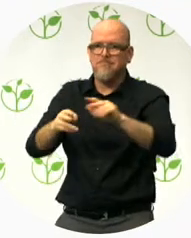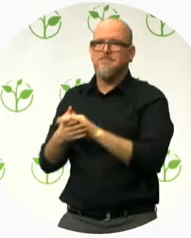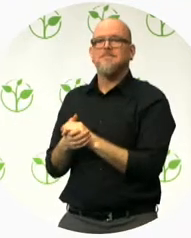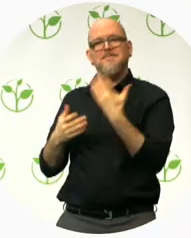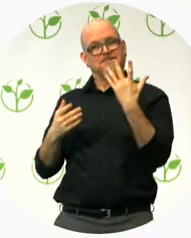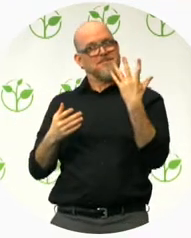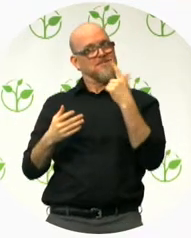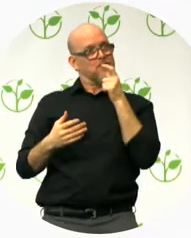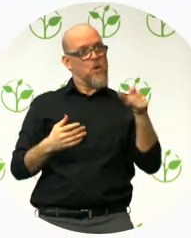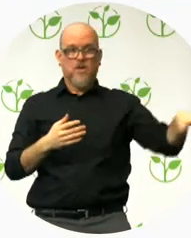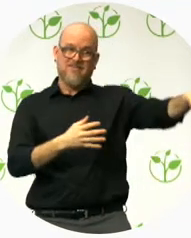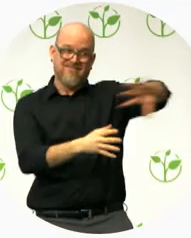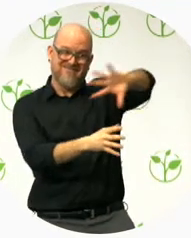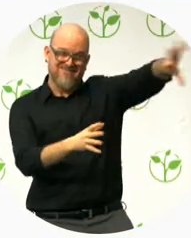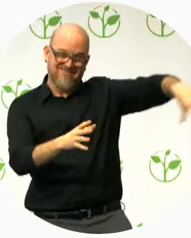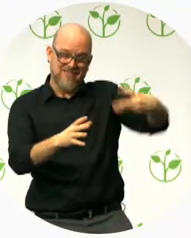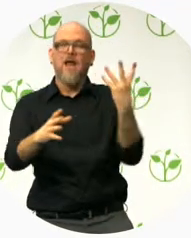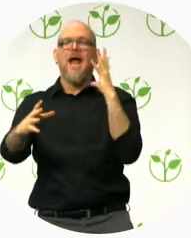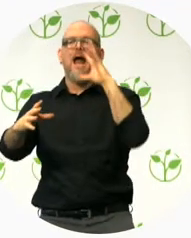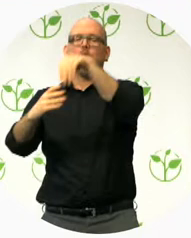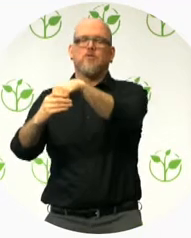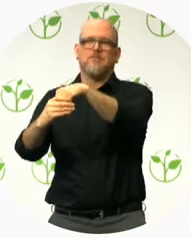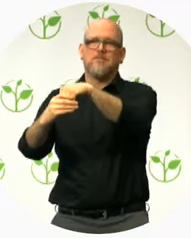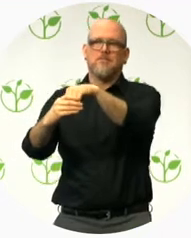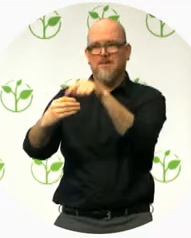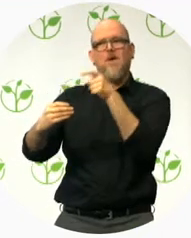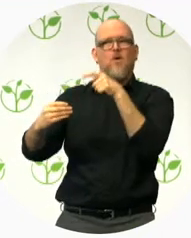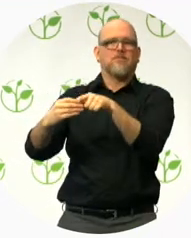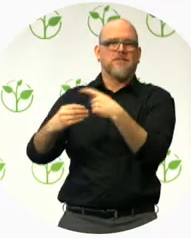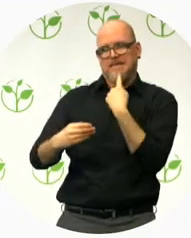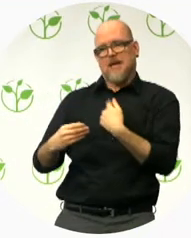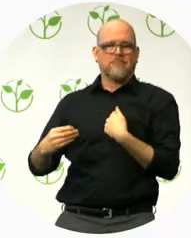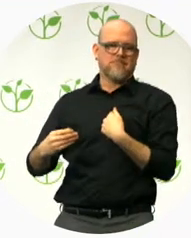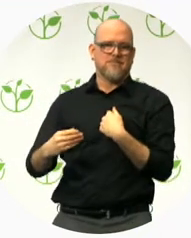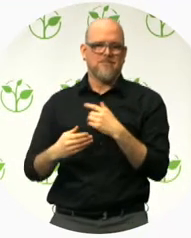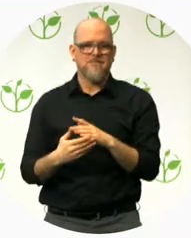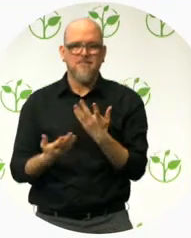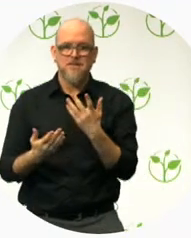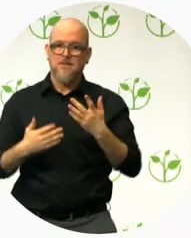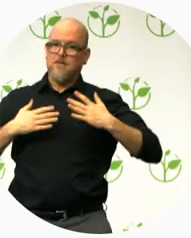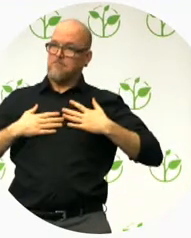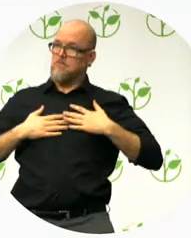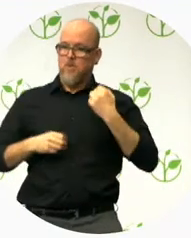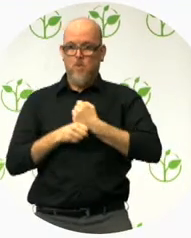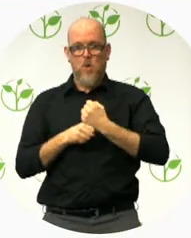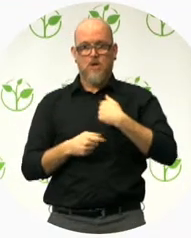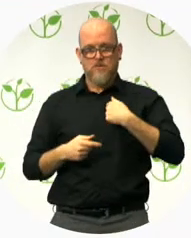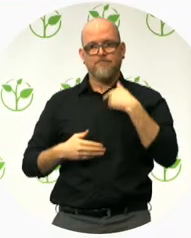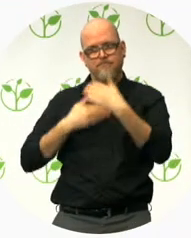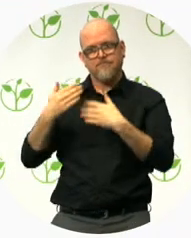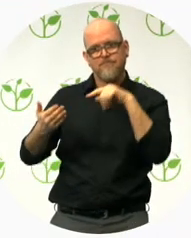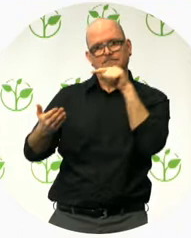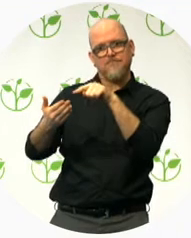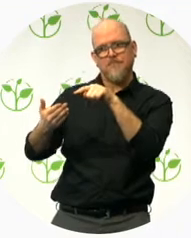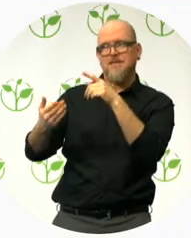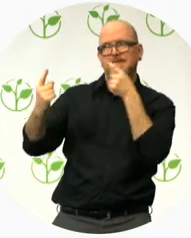being included. And as director of the Division for Social Policy and Development, definitely this is one of my goals. Also personally, I